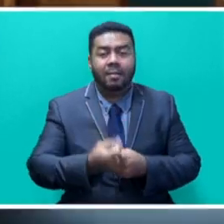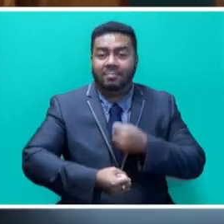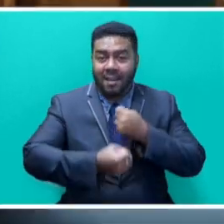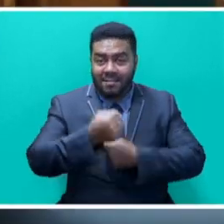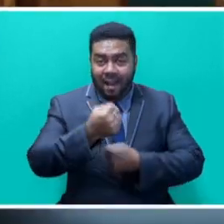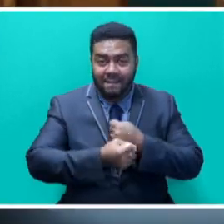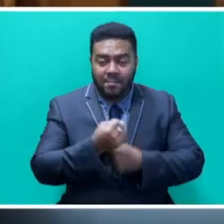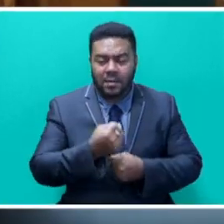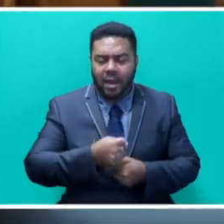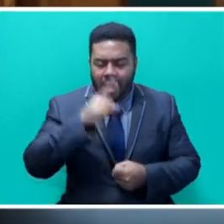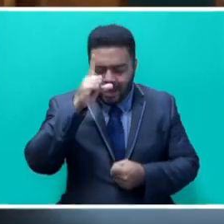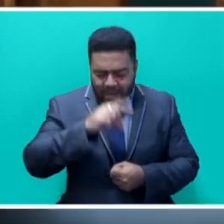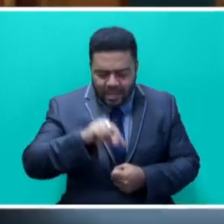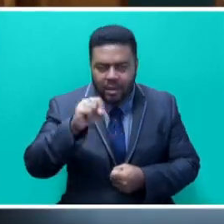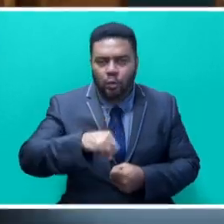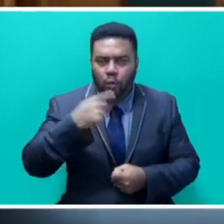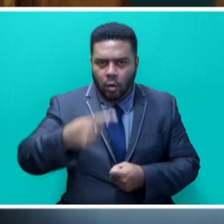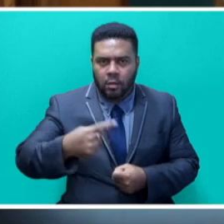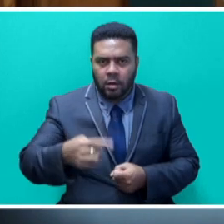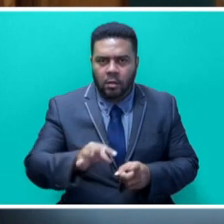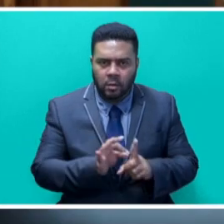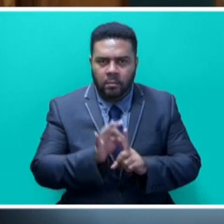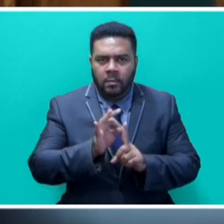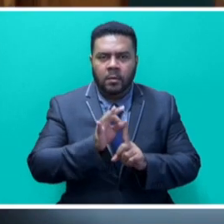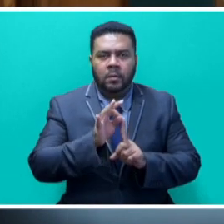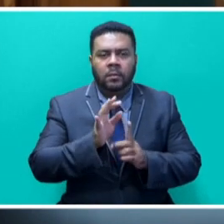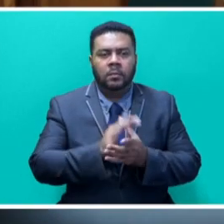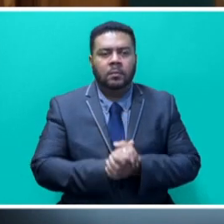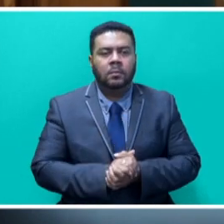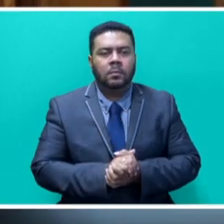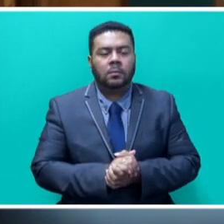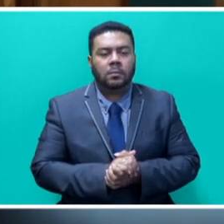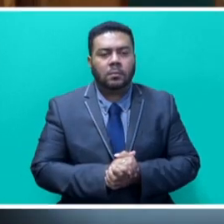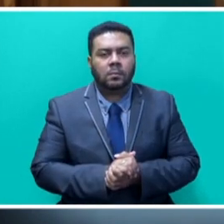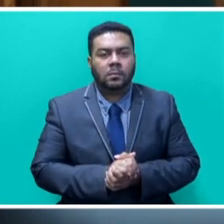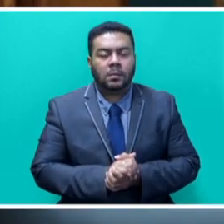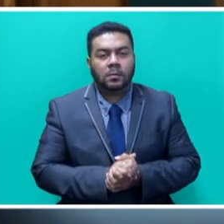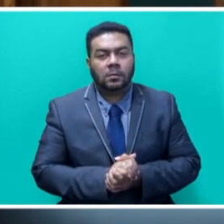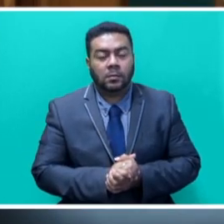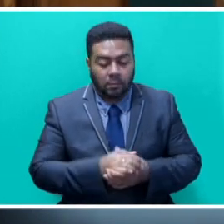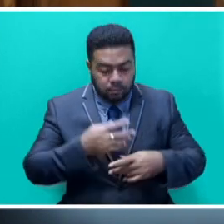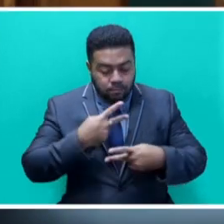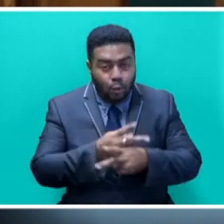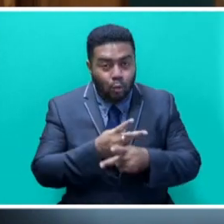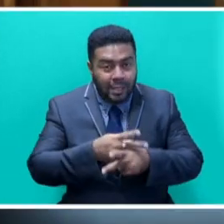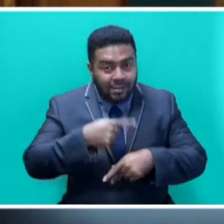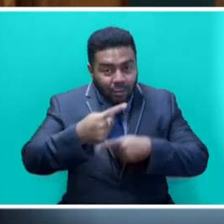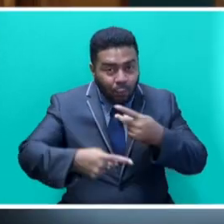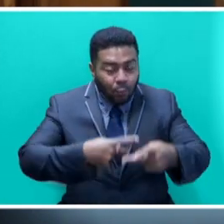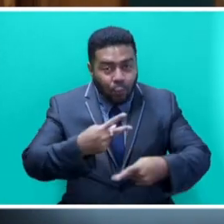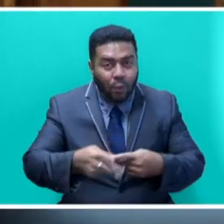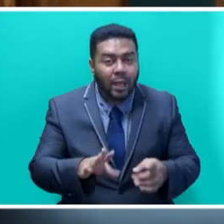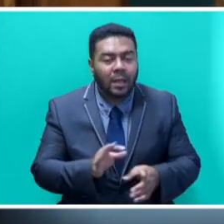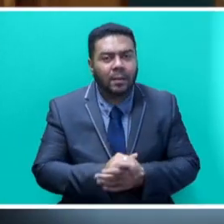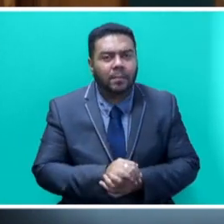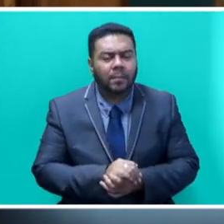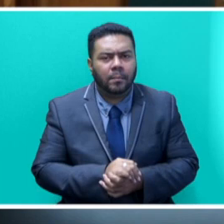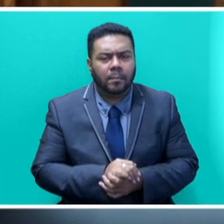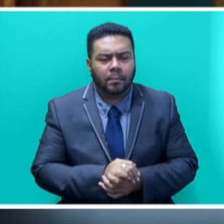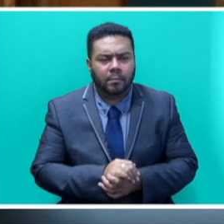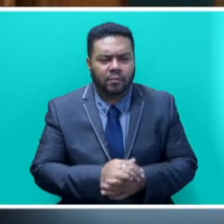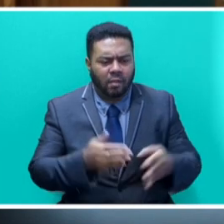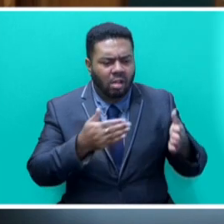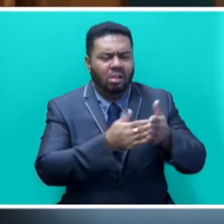agencies need to continue to improve the facilitation process, including removing red tape